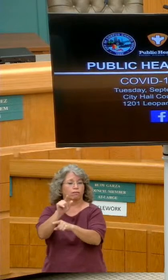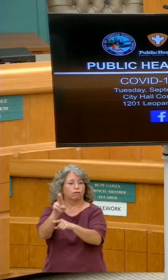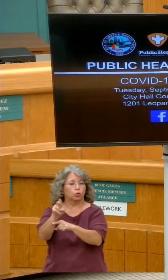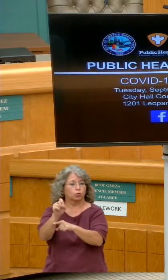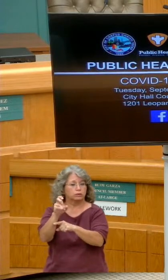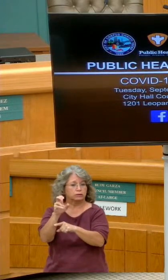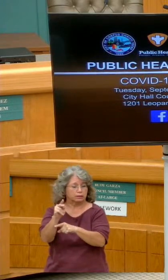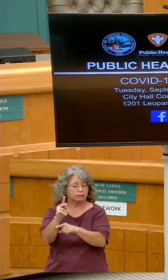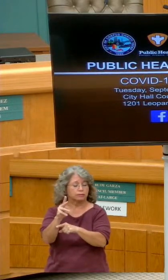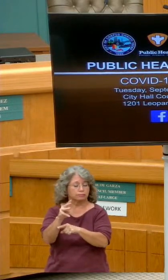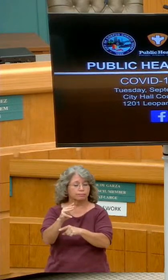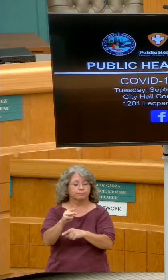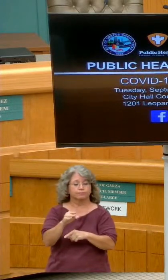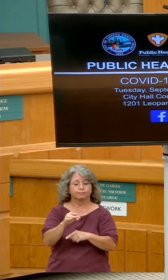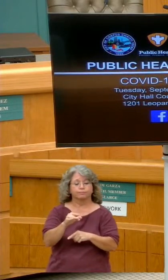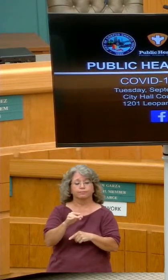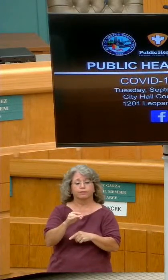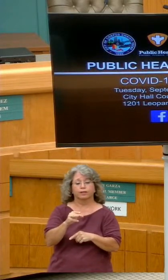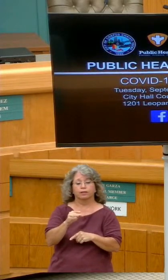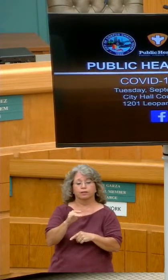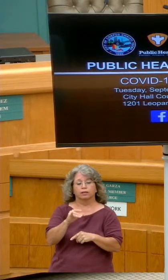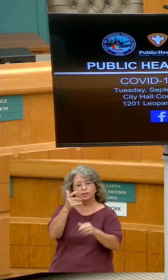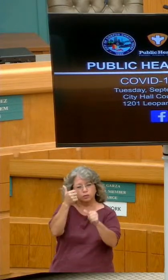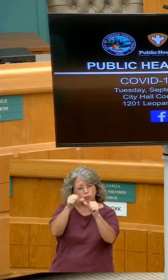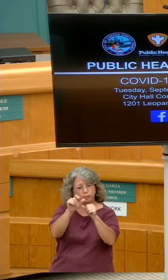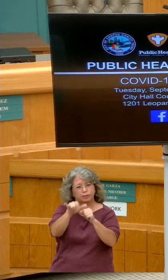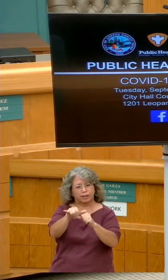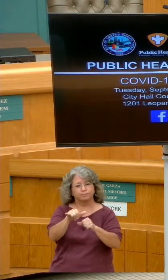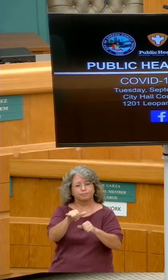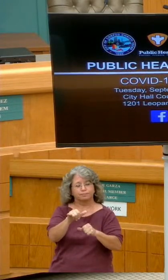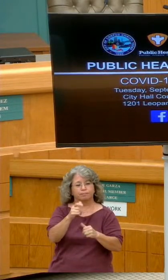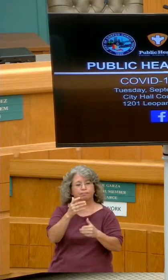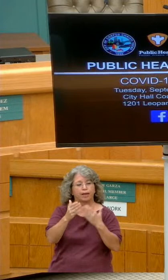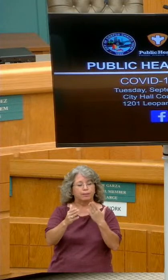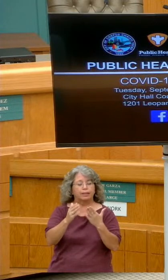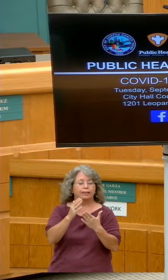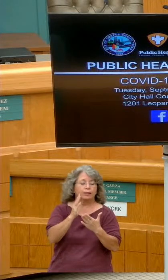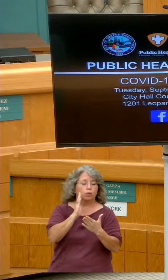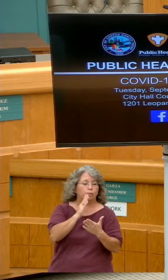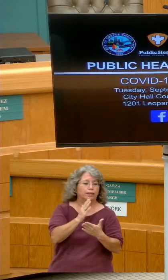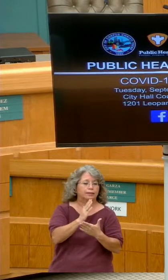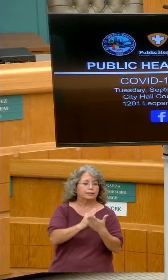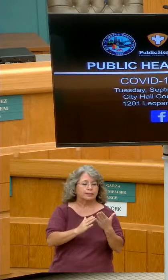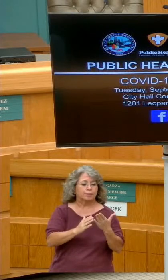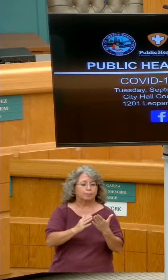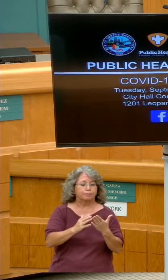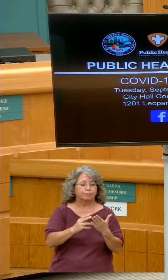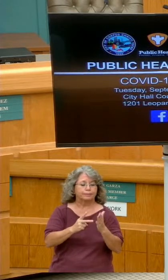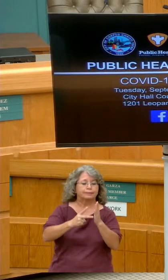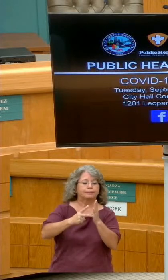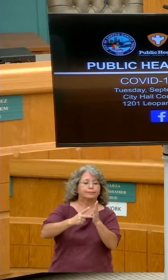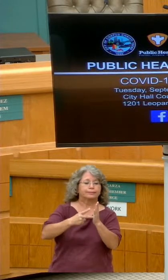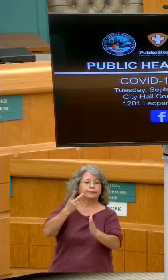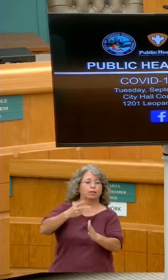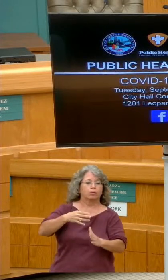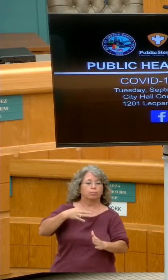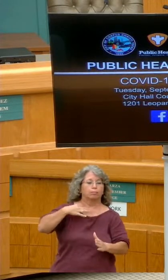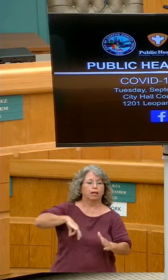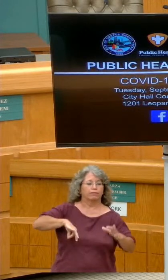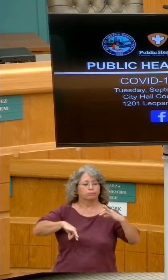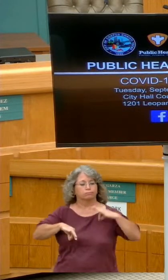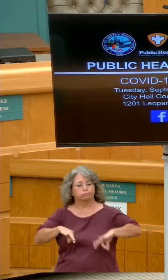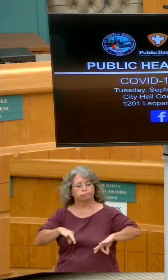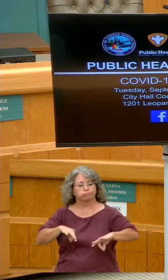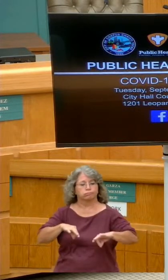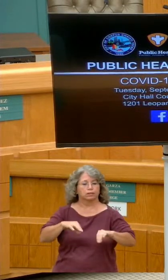mind. So there may be some silver lining to all of this exercise that we've been going through for COVID. It may very